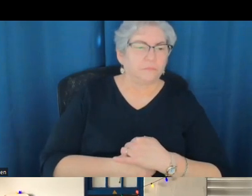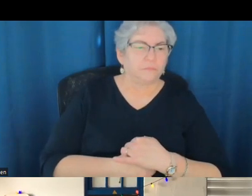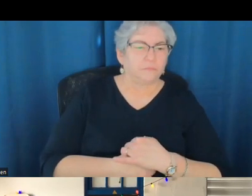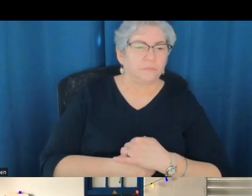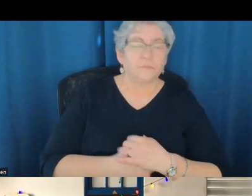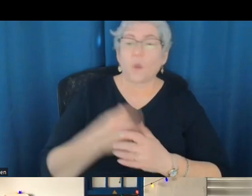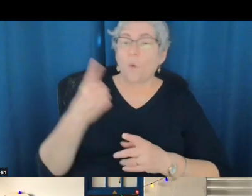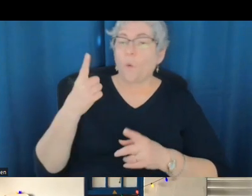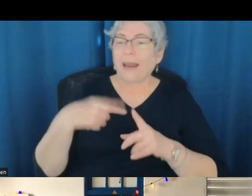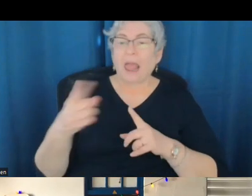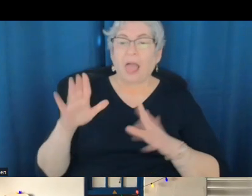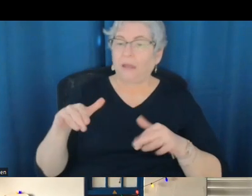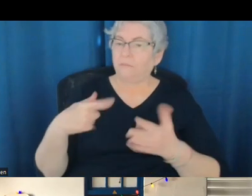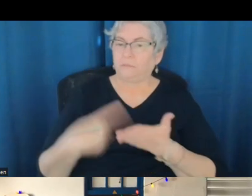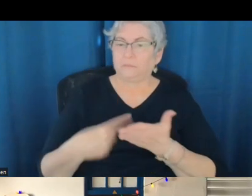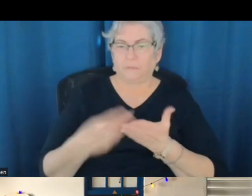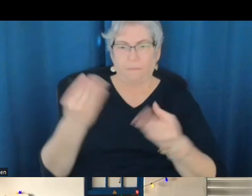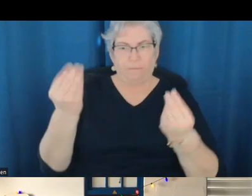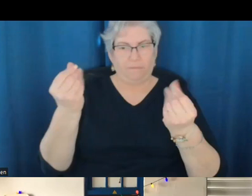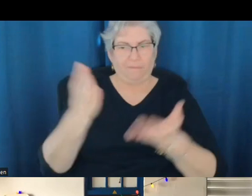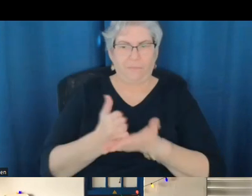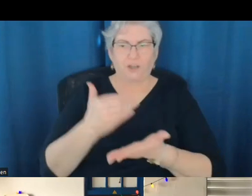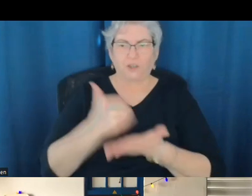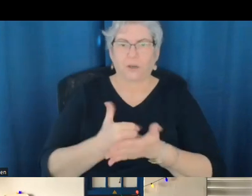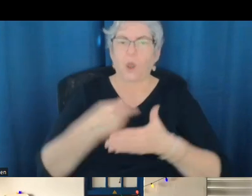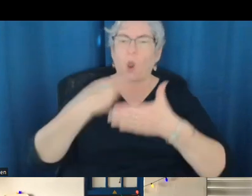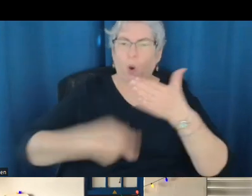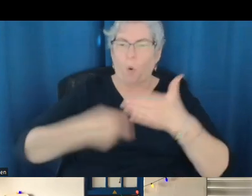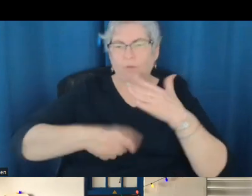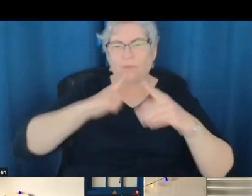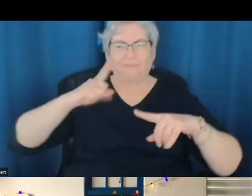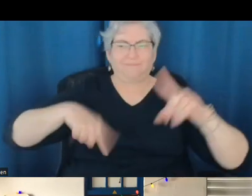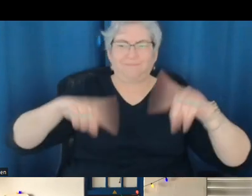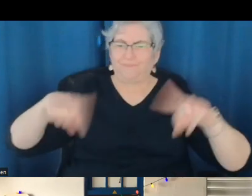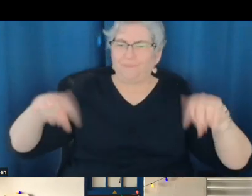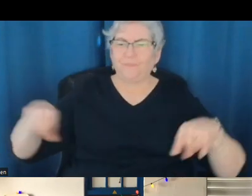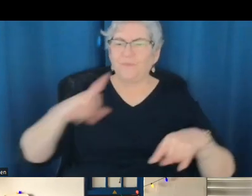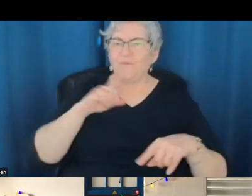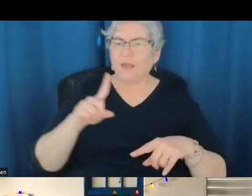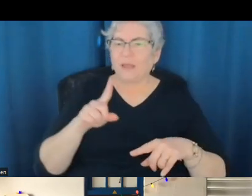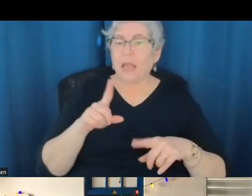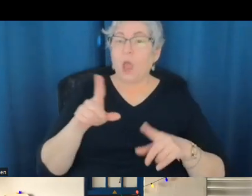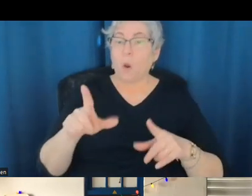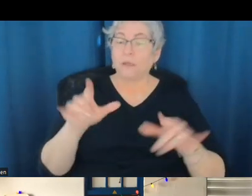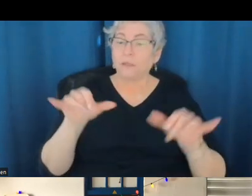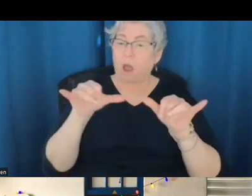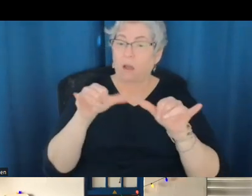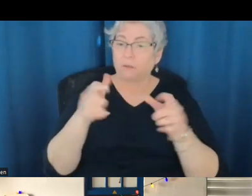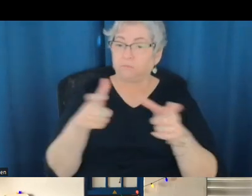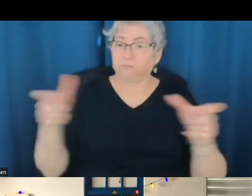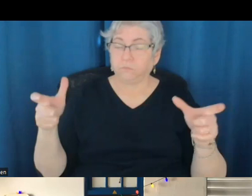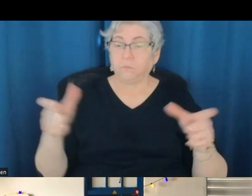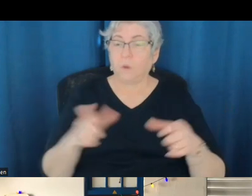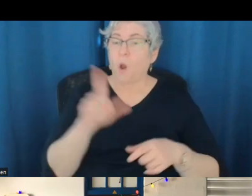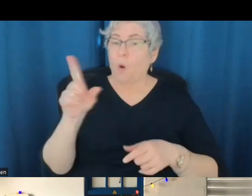One area we have yet to discuss is budget. Costs will vary greatly based on the scope of the project, the area which you plan to